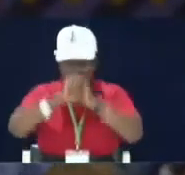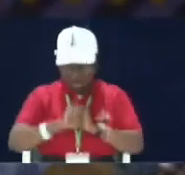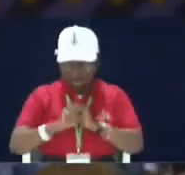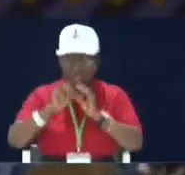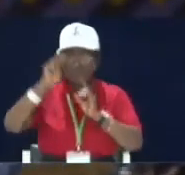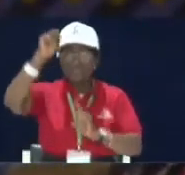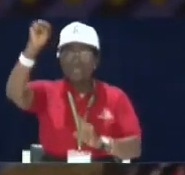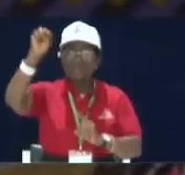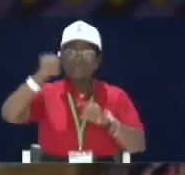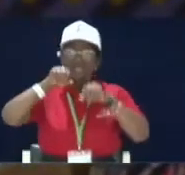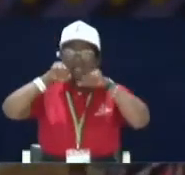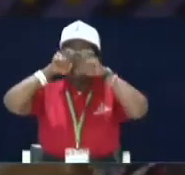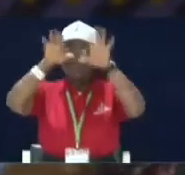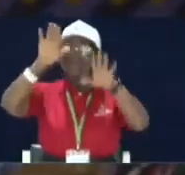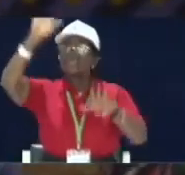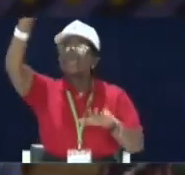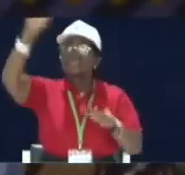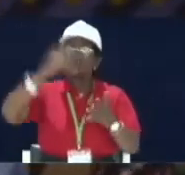Bless his holy name.